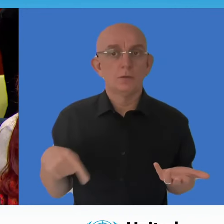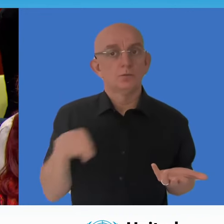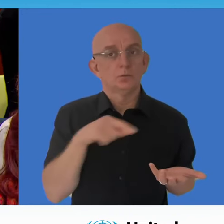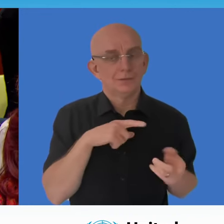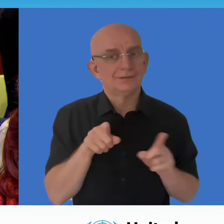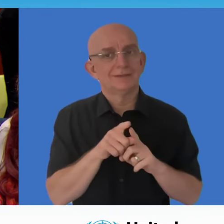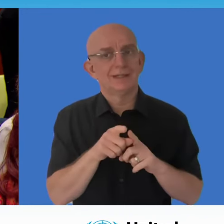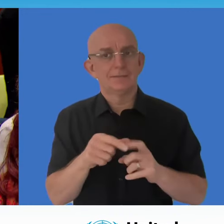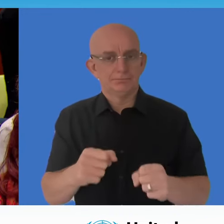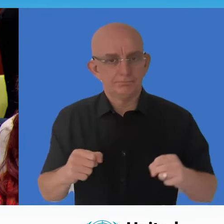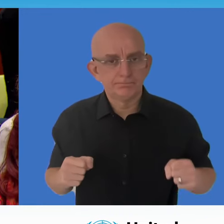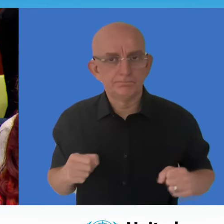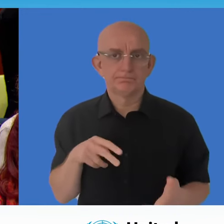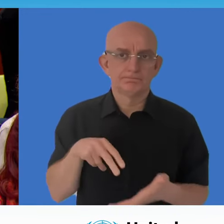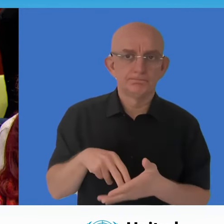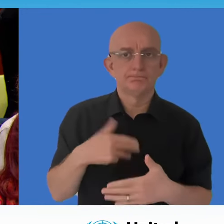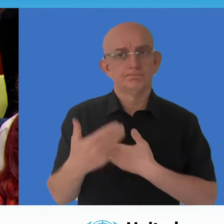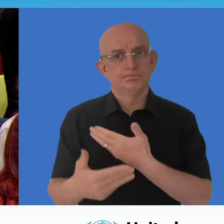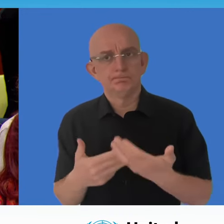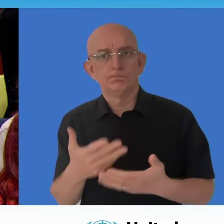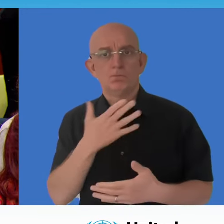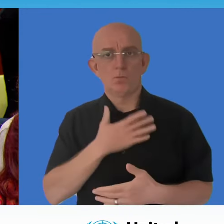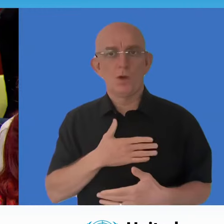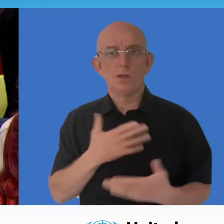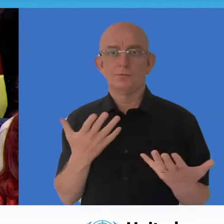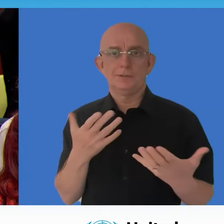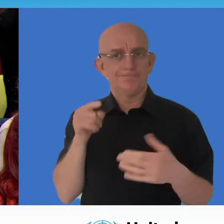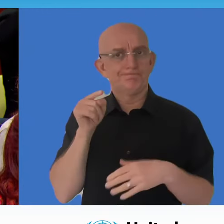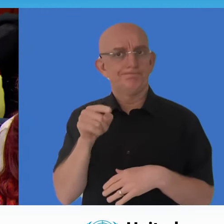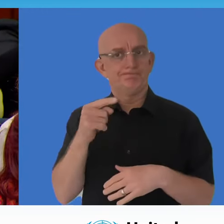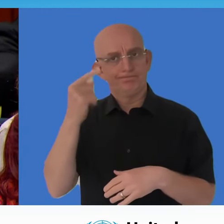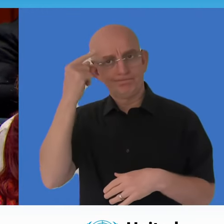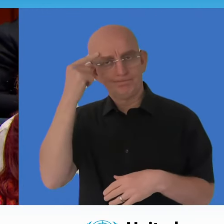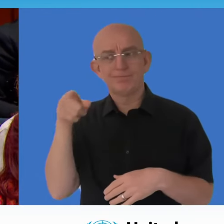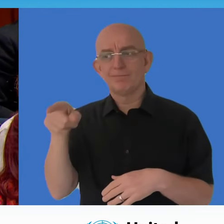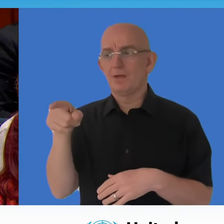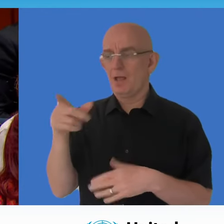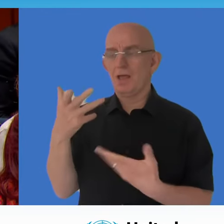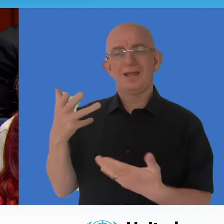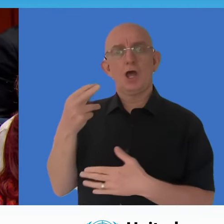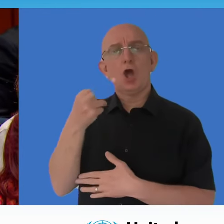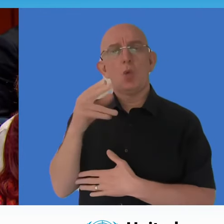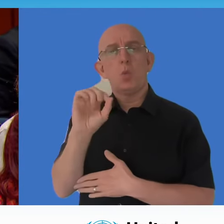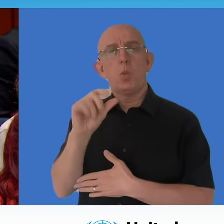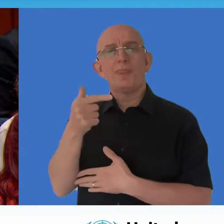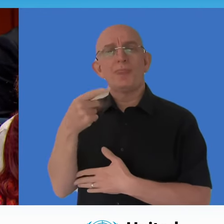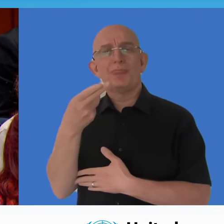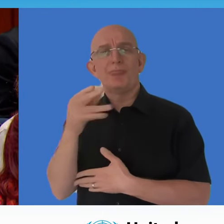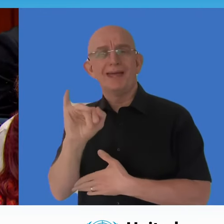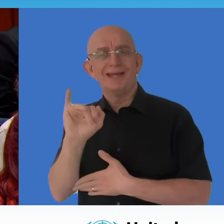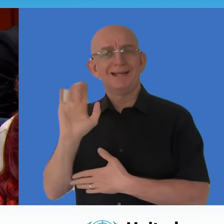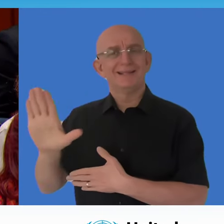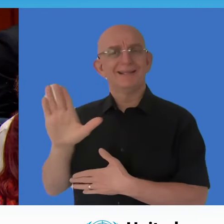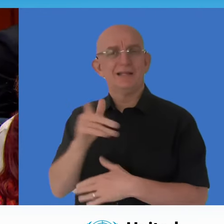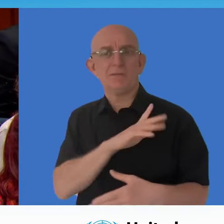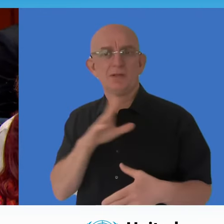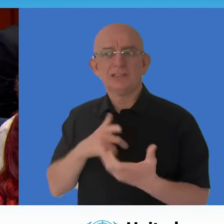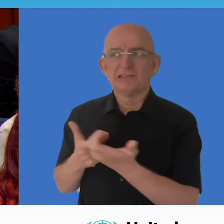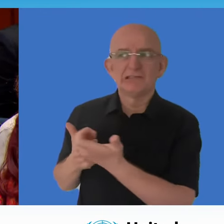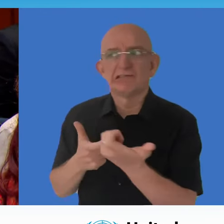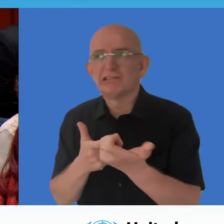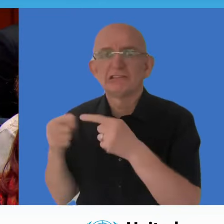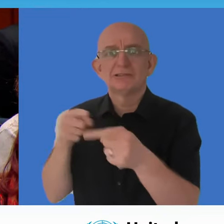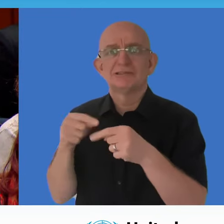We also stand up to the Houthi militias that seek to undermine education and spread ignorance through their systematic practices that